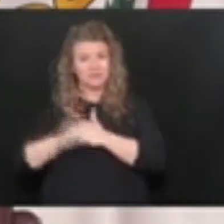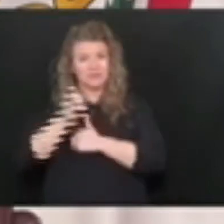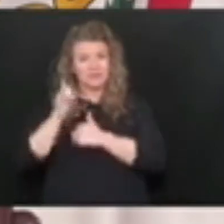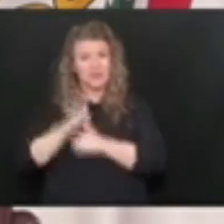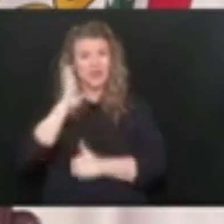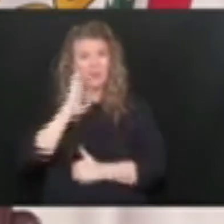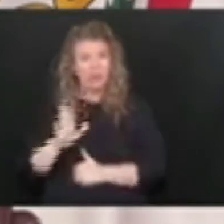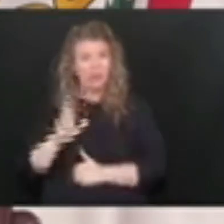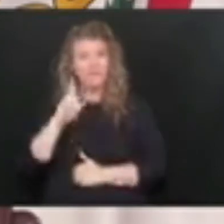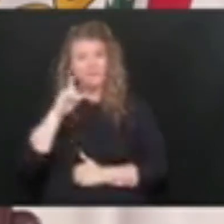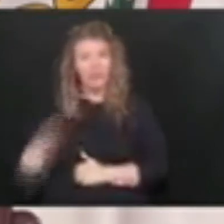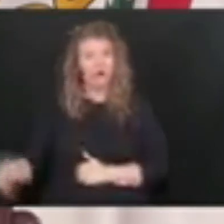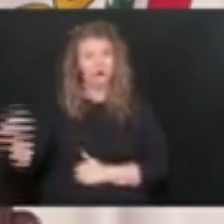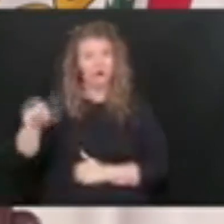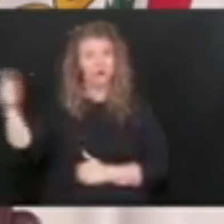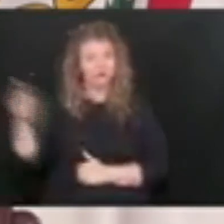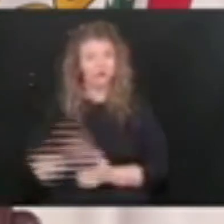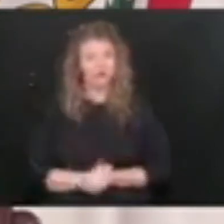it is.